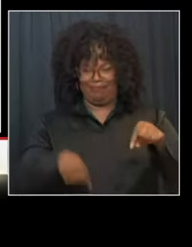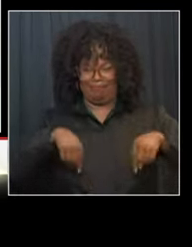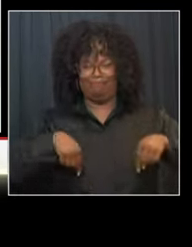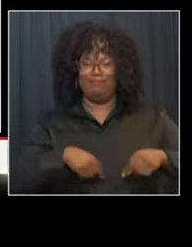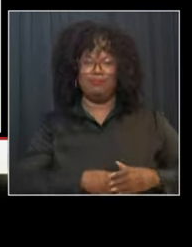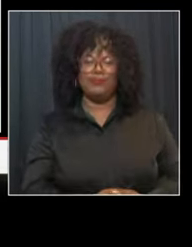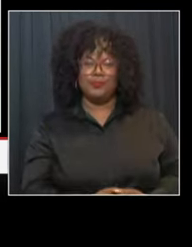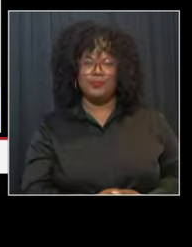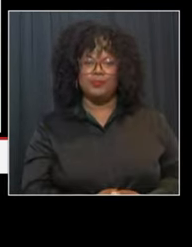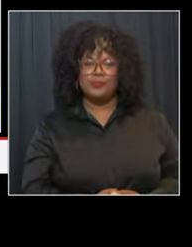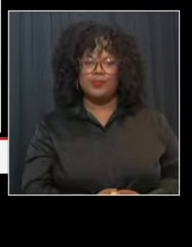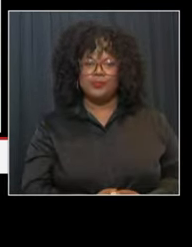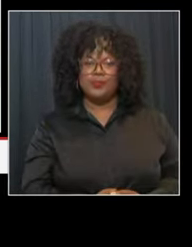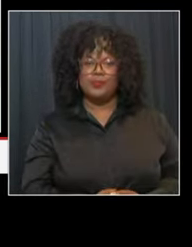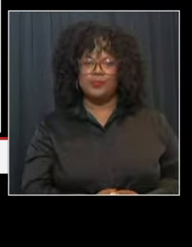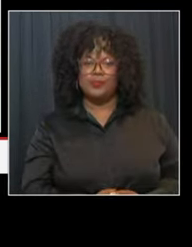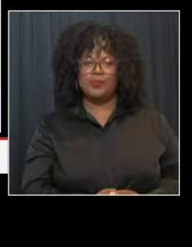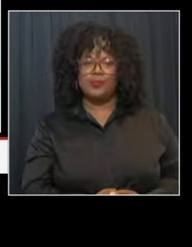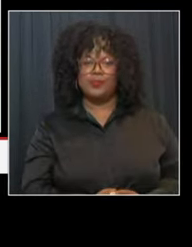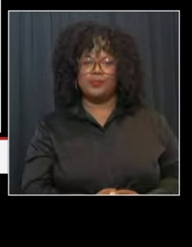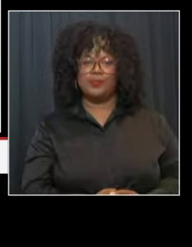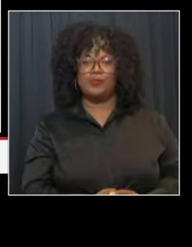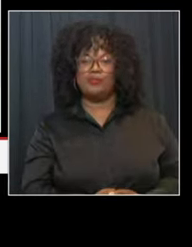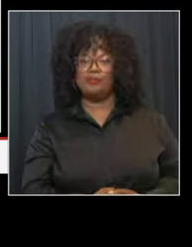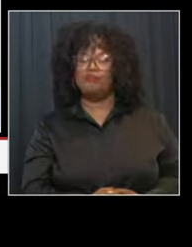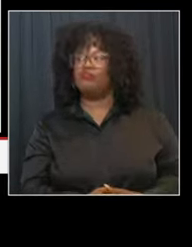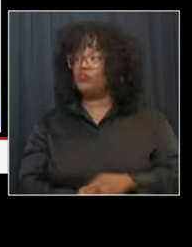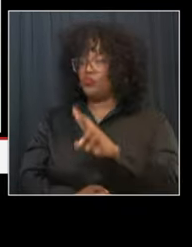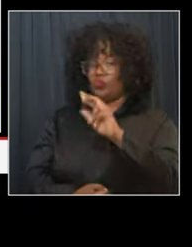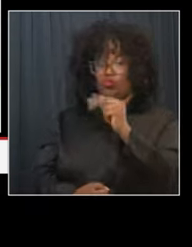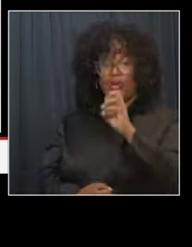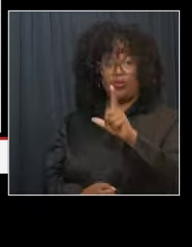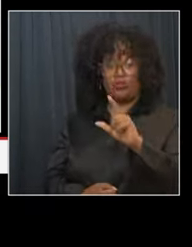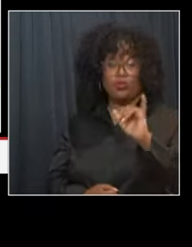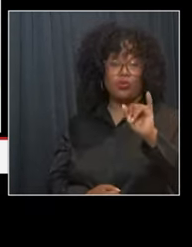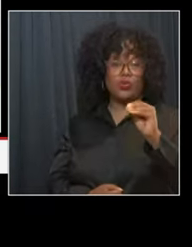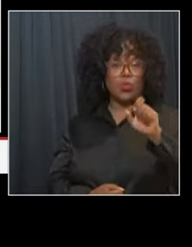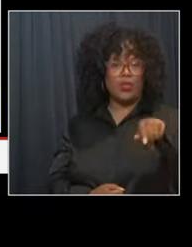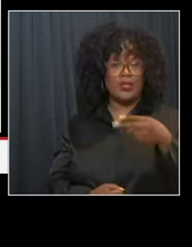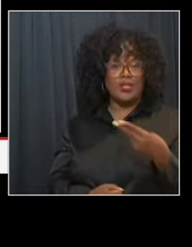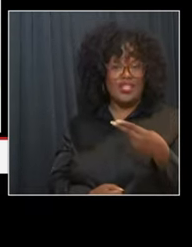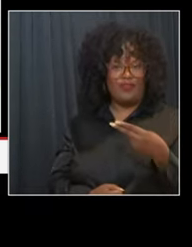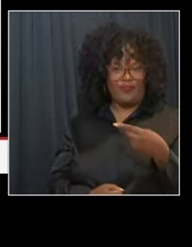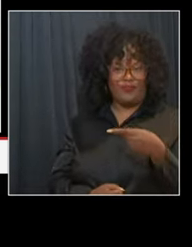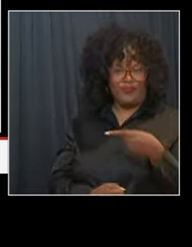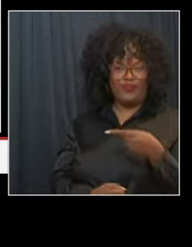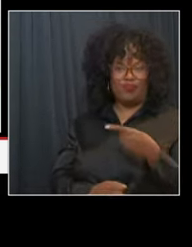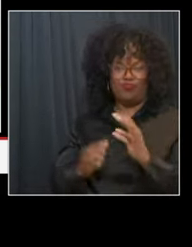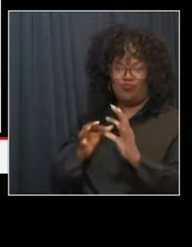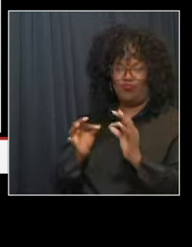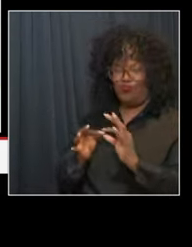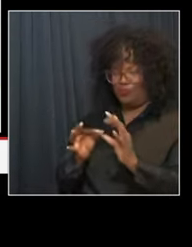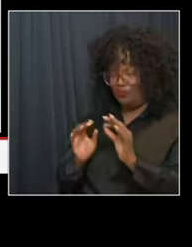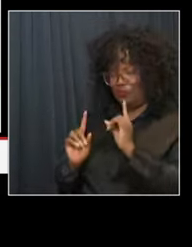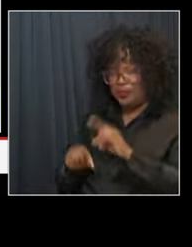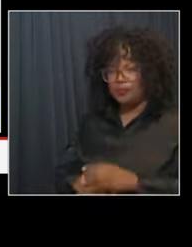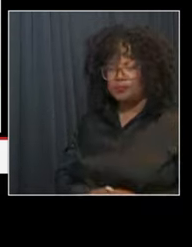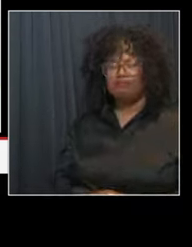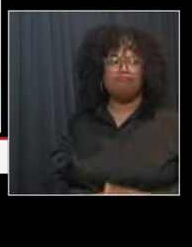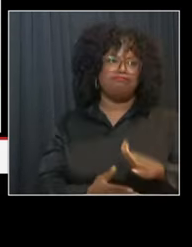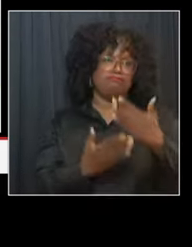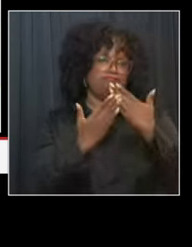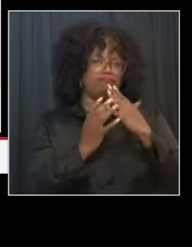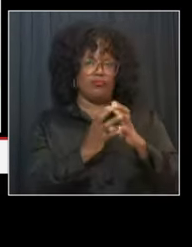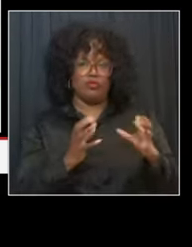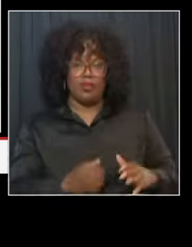The Safe Urban Infrastructure Cluster leads the district agencies, communities, and the public, the visiting public,